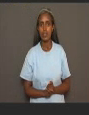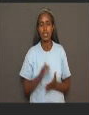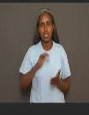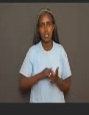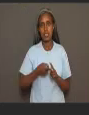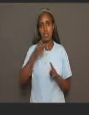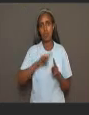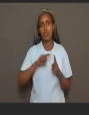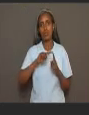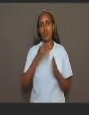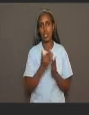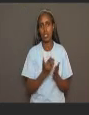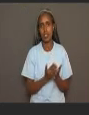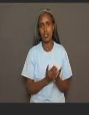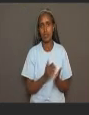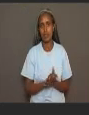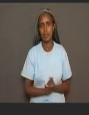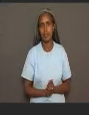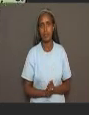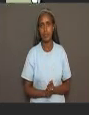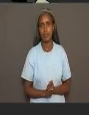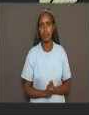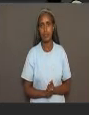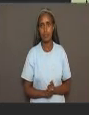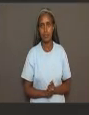Let's get back to our lesson.